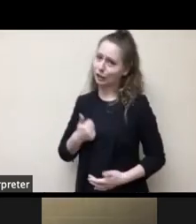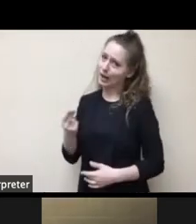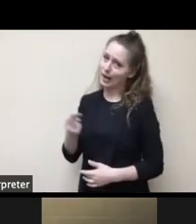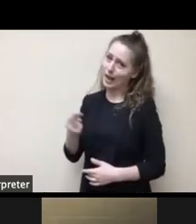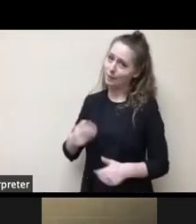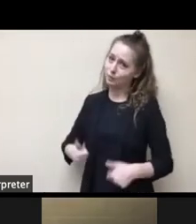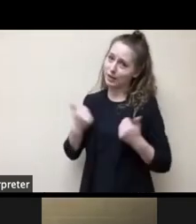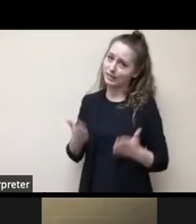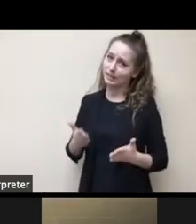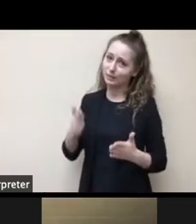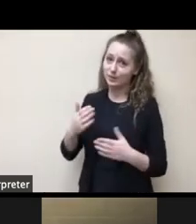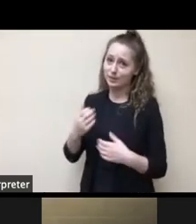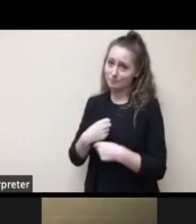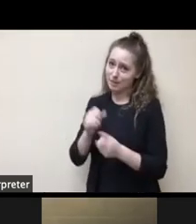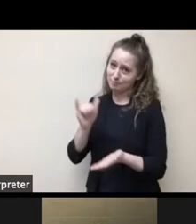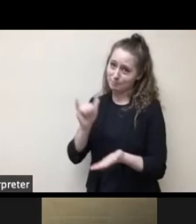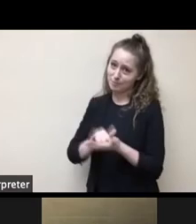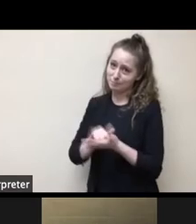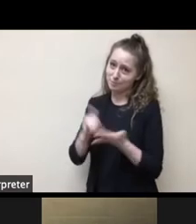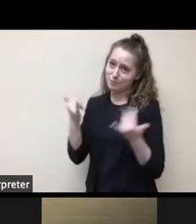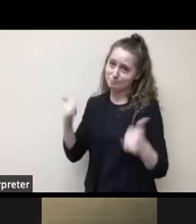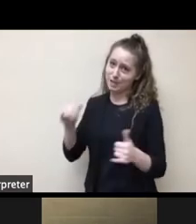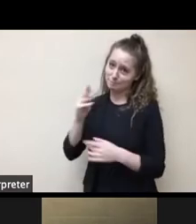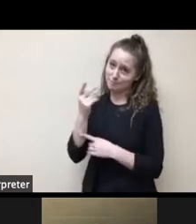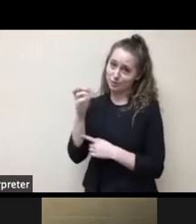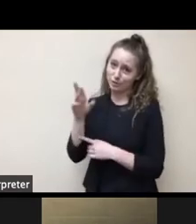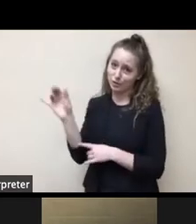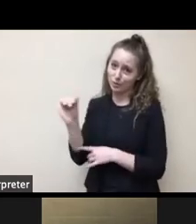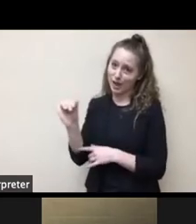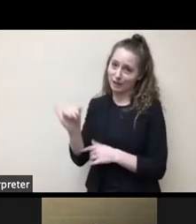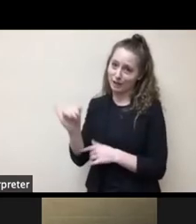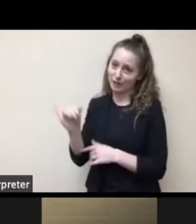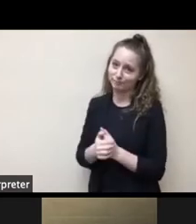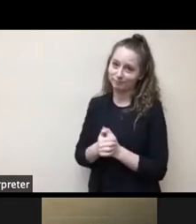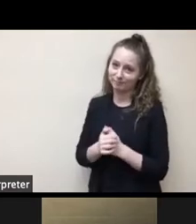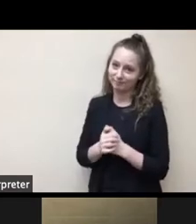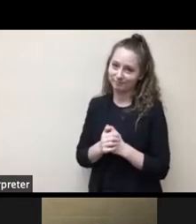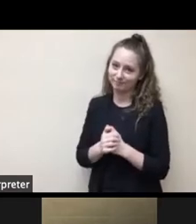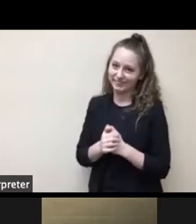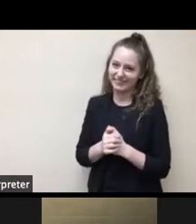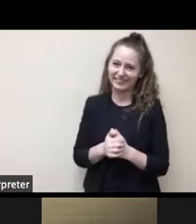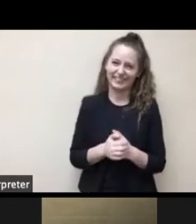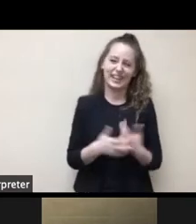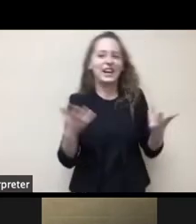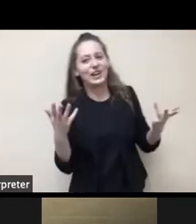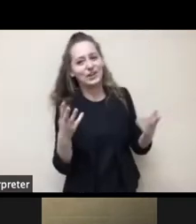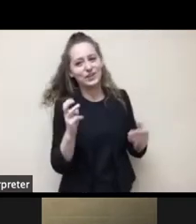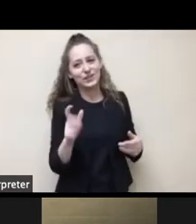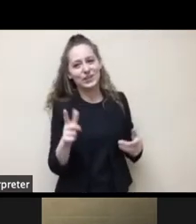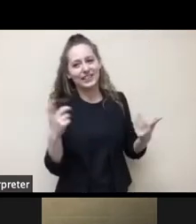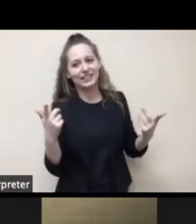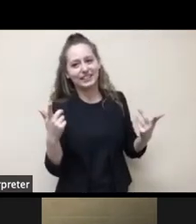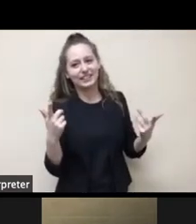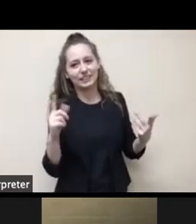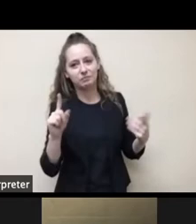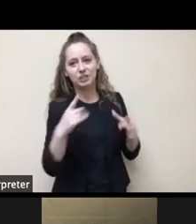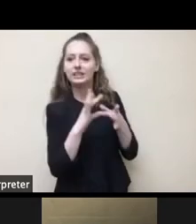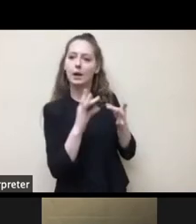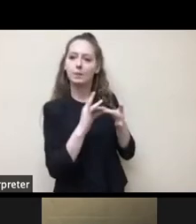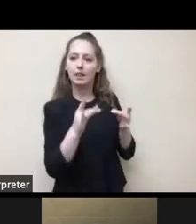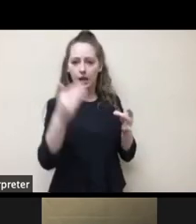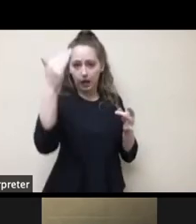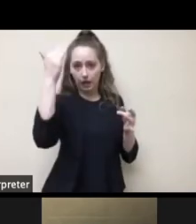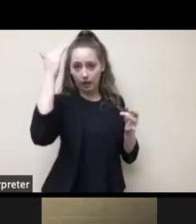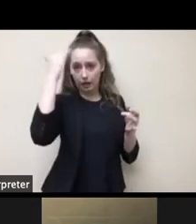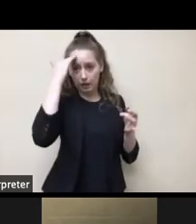make it impossible to play in Munster as well. That's the answer to this gentleman. No. Well, I'm just commenting that I know ours are closed and that's what's supposed